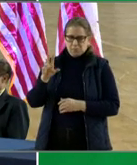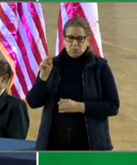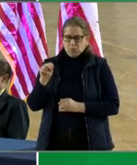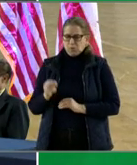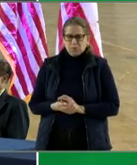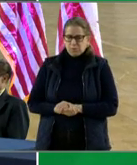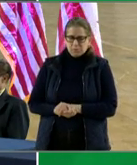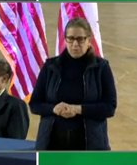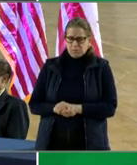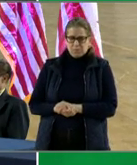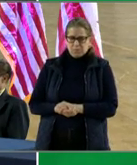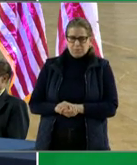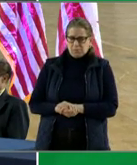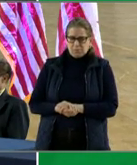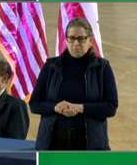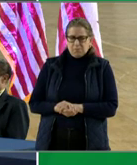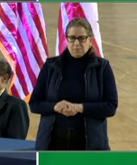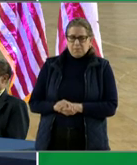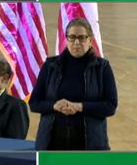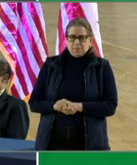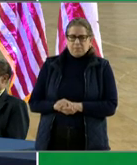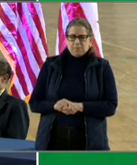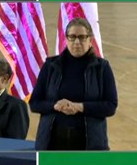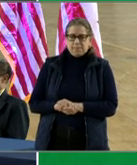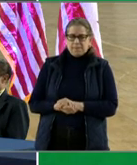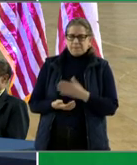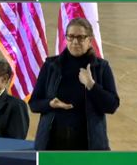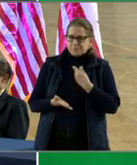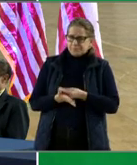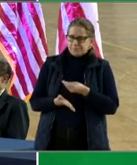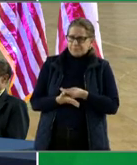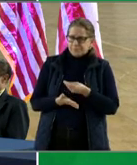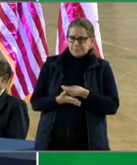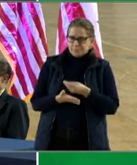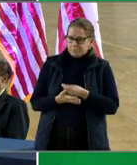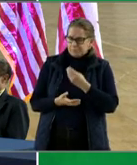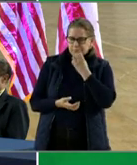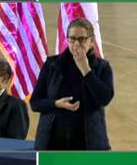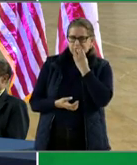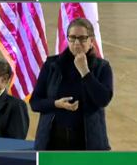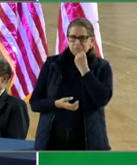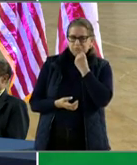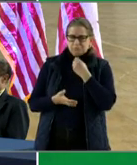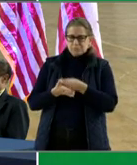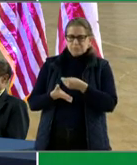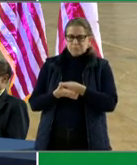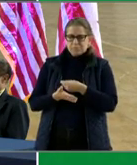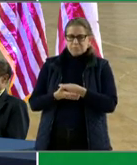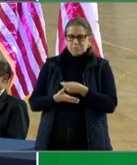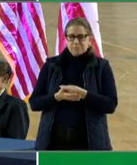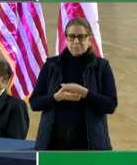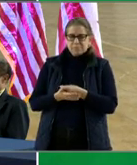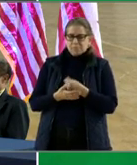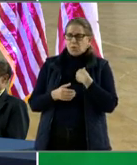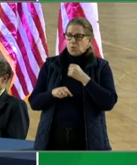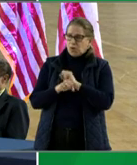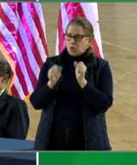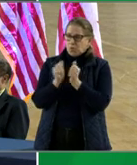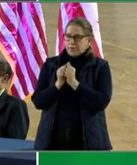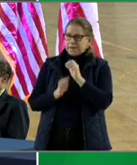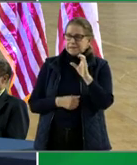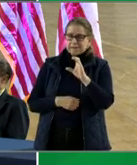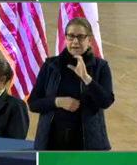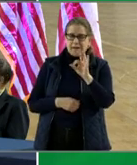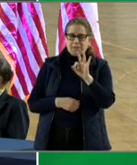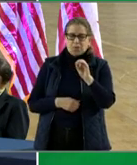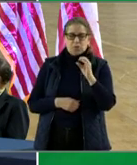very, very mindful of our finances. We are working with our chief financial officer, the city